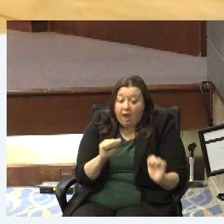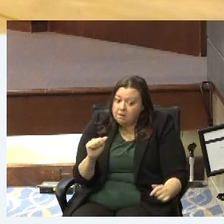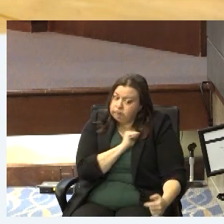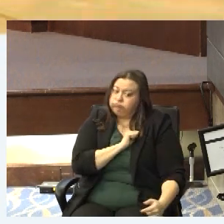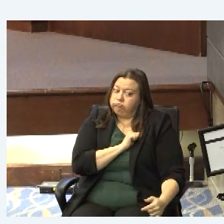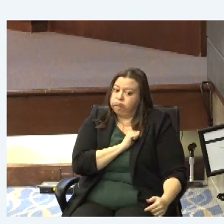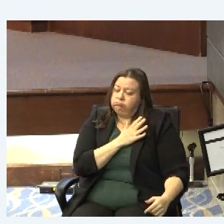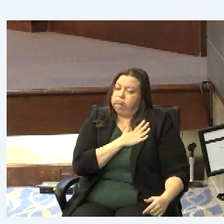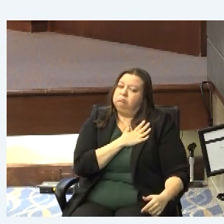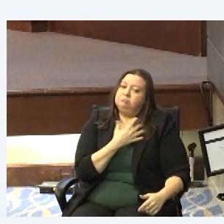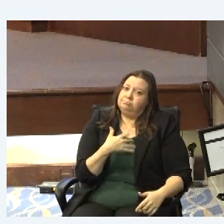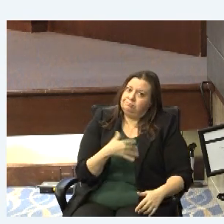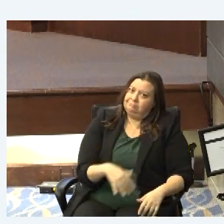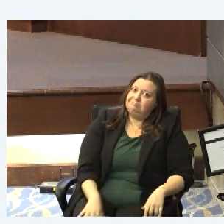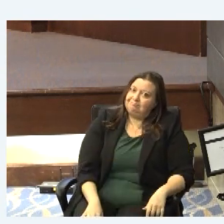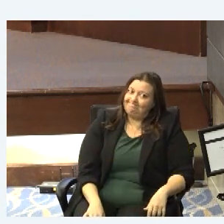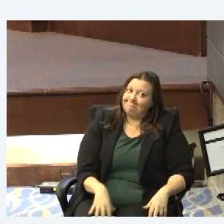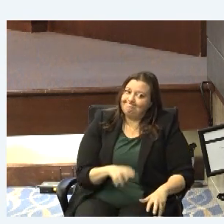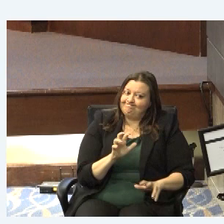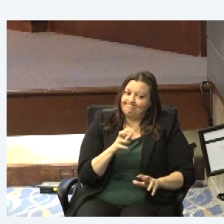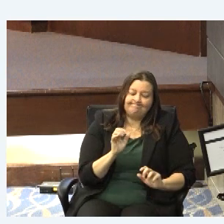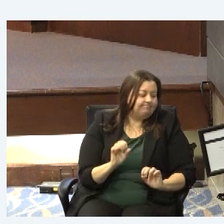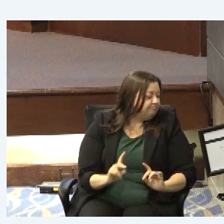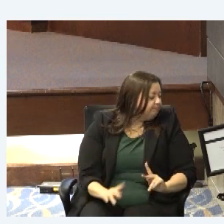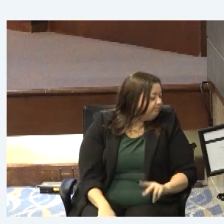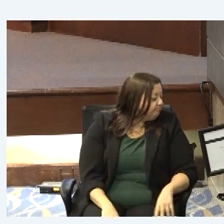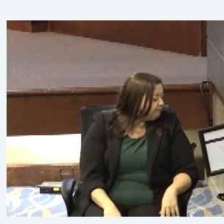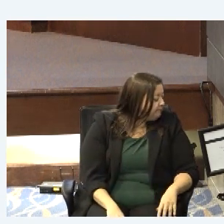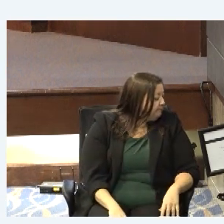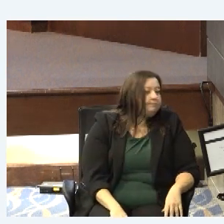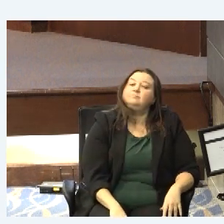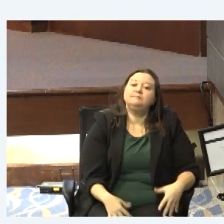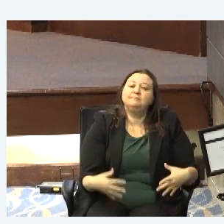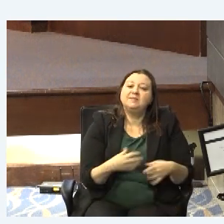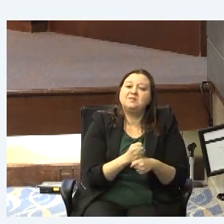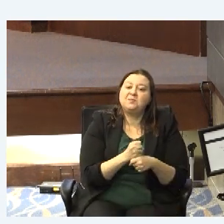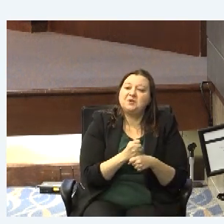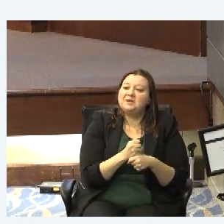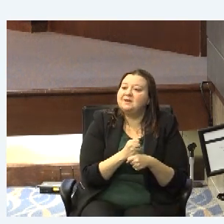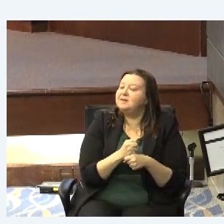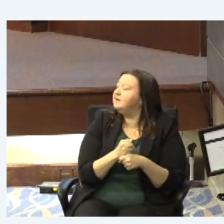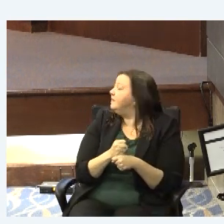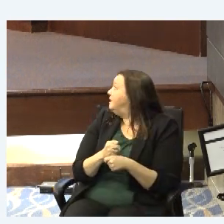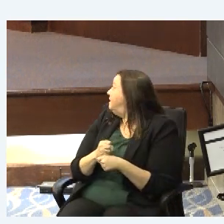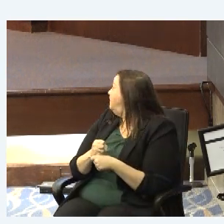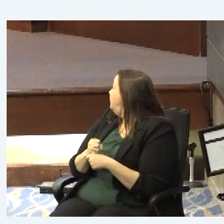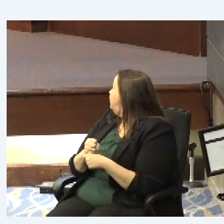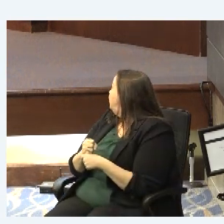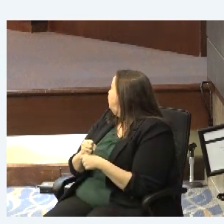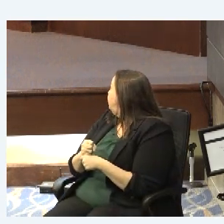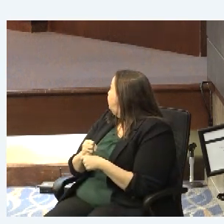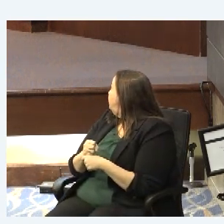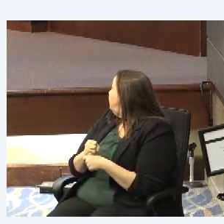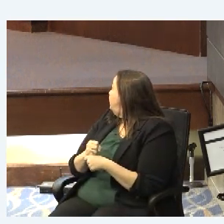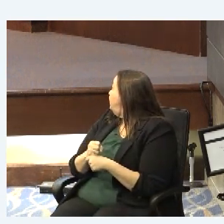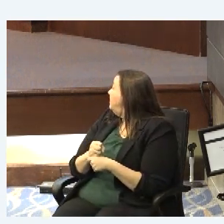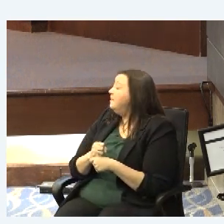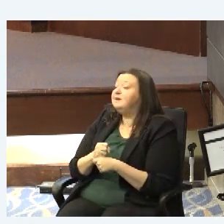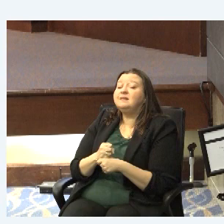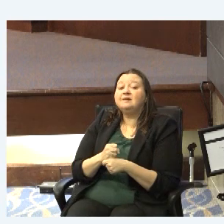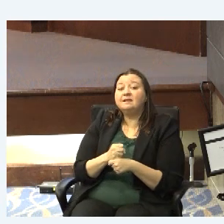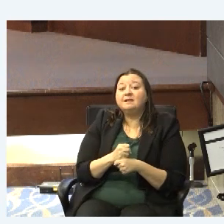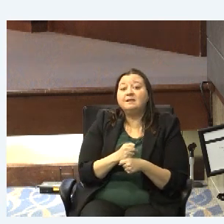just a little bit on the ferocious side. So kind of in summary on the Glorian FM Young Penguin